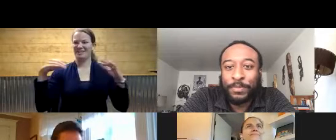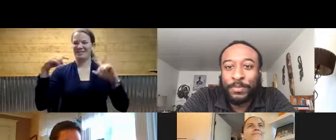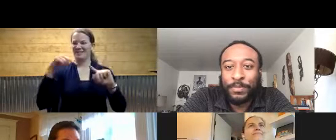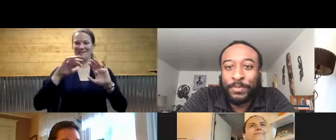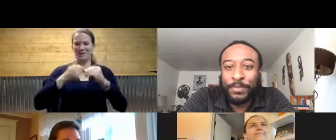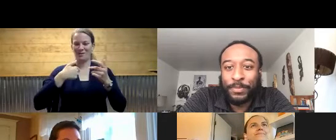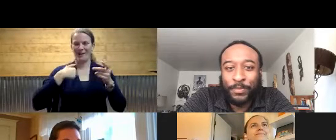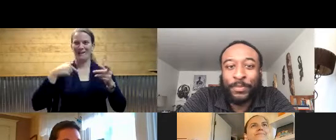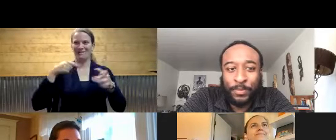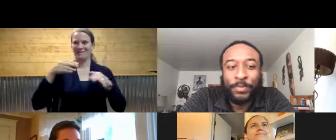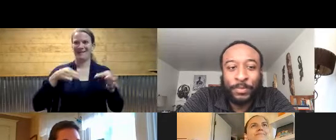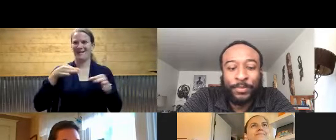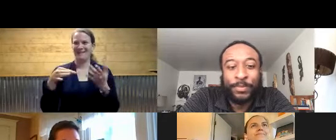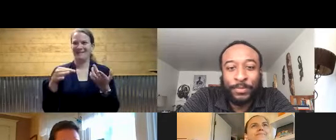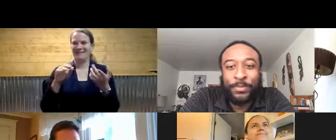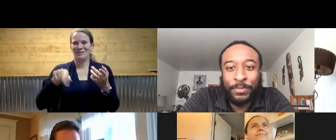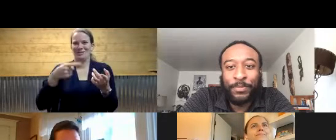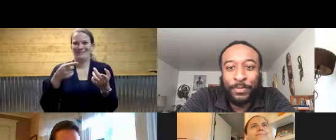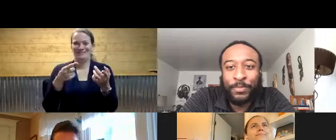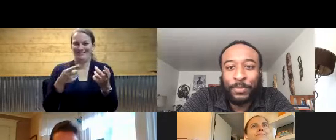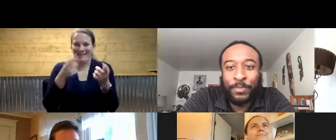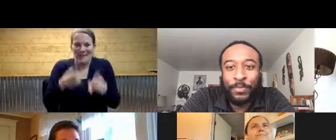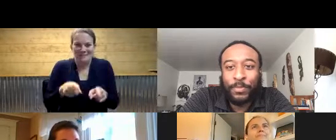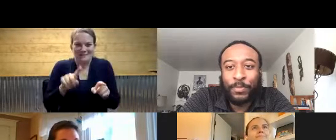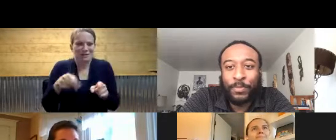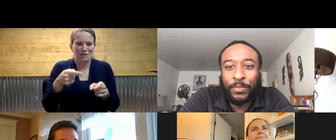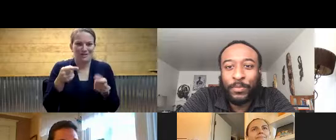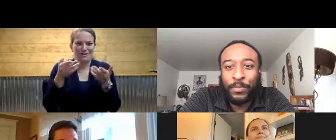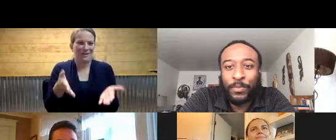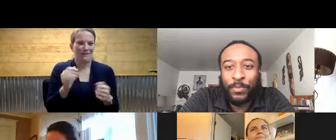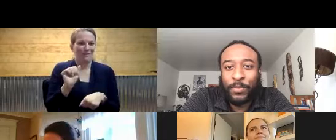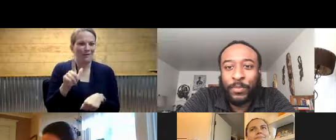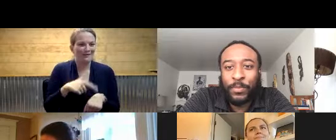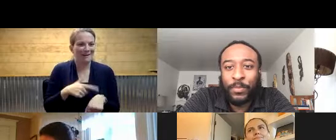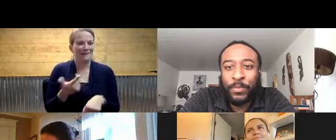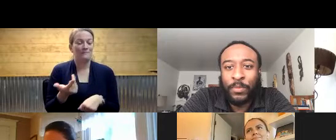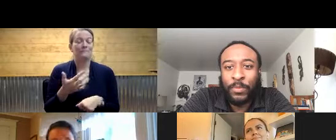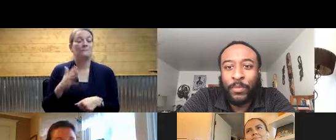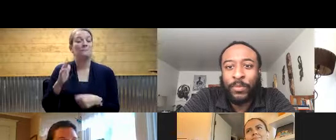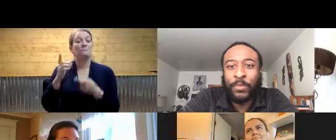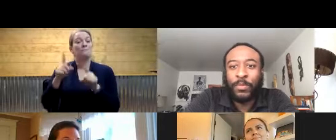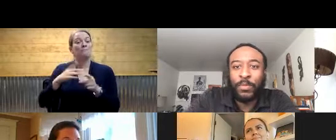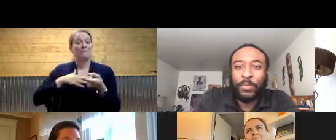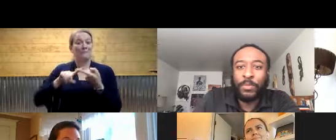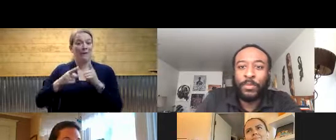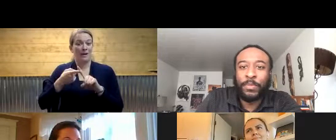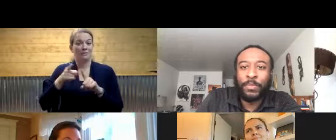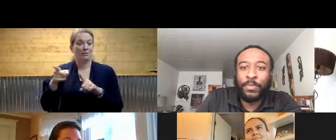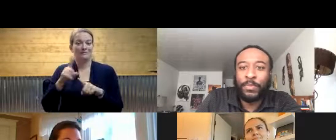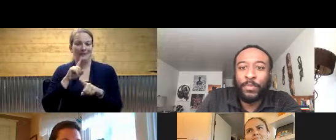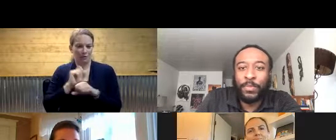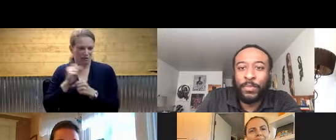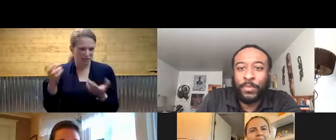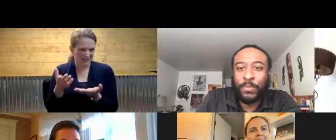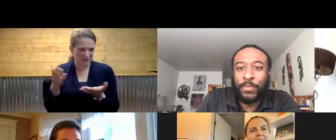that exists basically. But yeah, so I think a friend of mine, she's actually in the panel. I mean, in the guest.